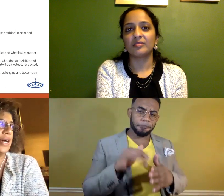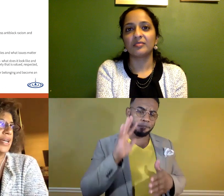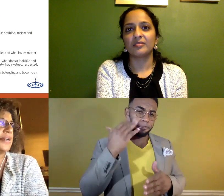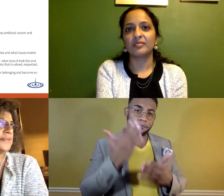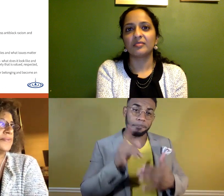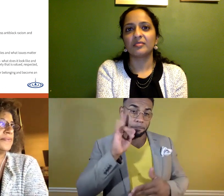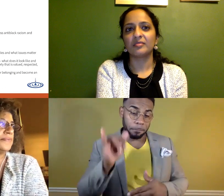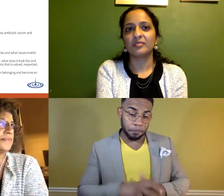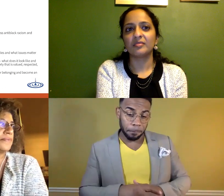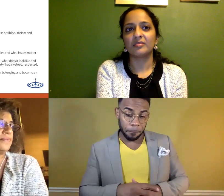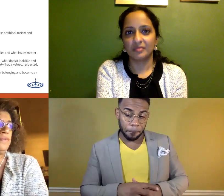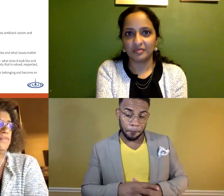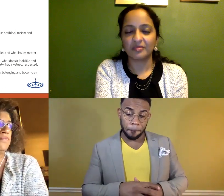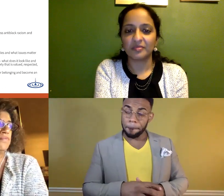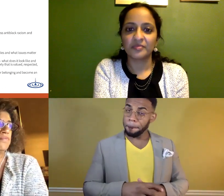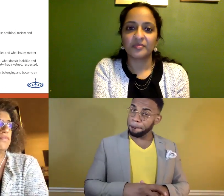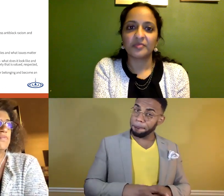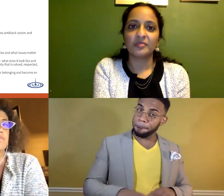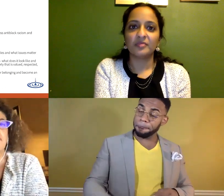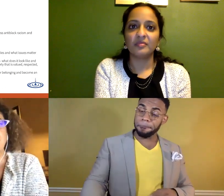look like.